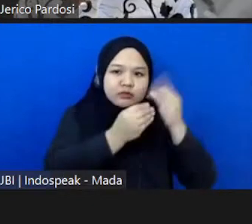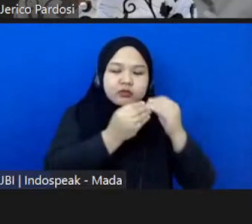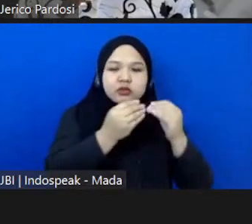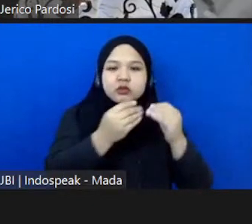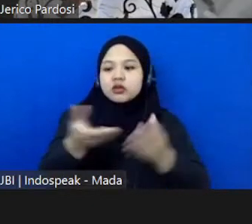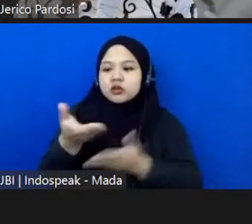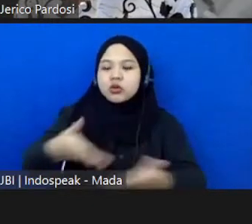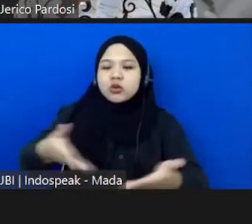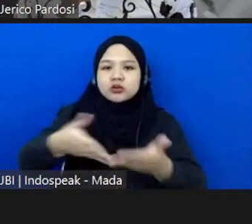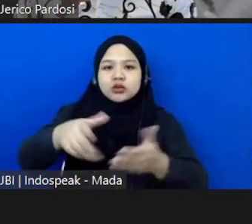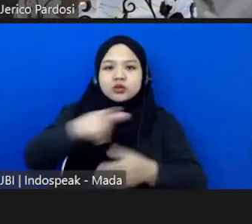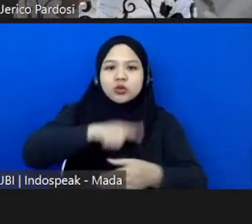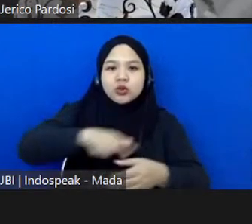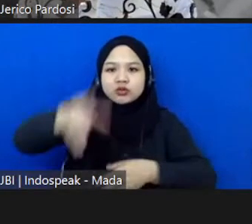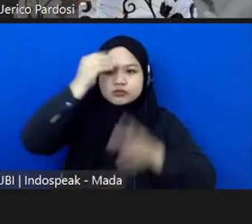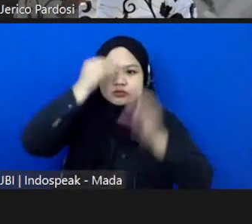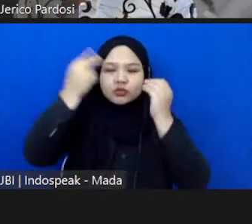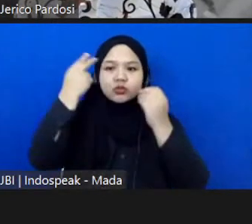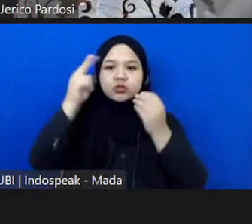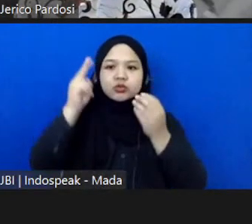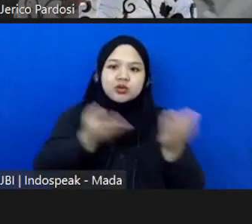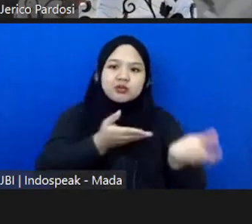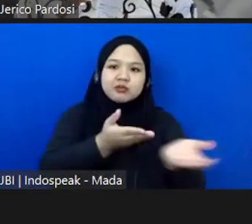contexts in delivery and